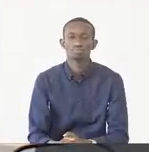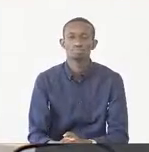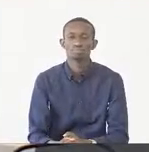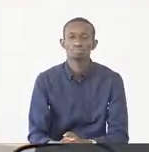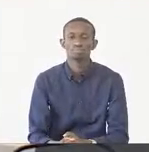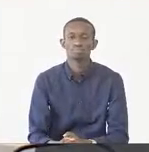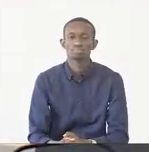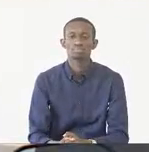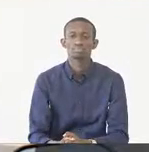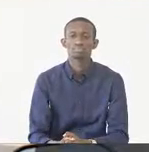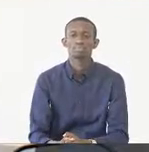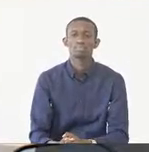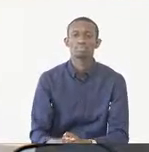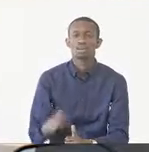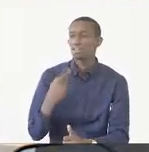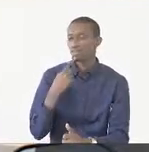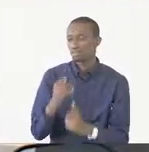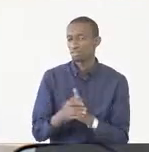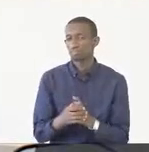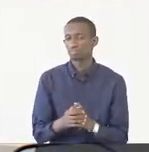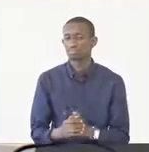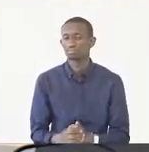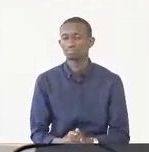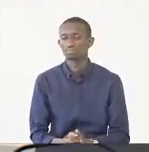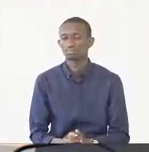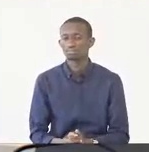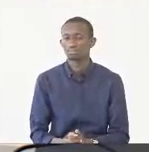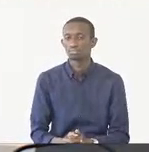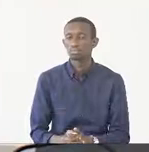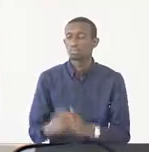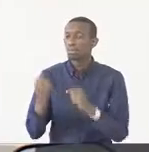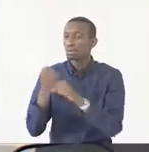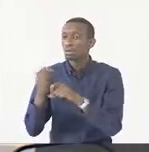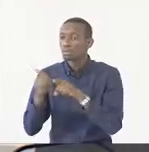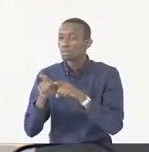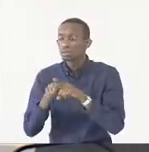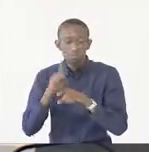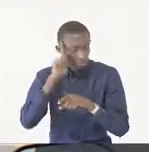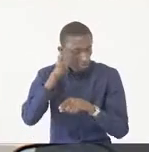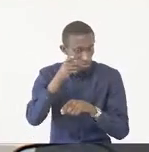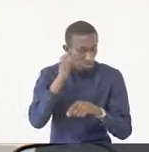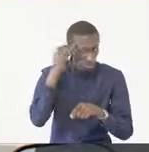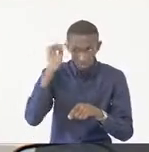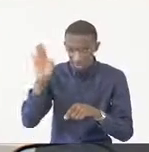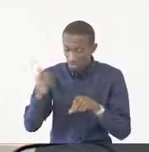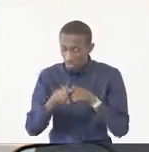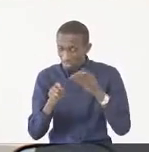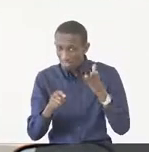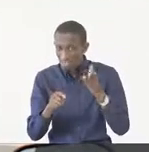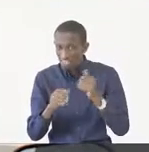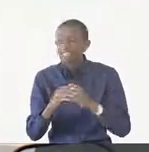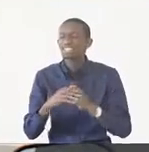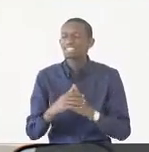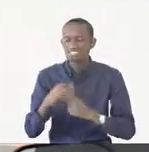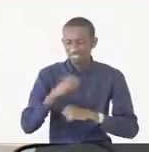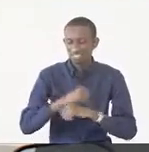How that what I'm going to tell you is going now to be the same as what you think about. Then, students, as